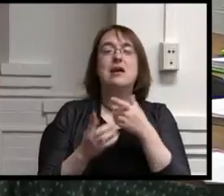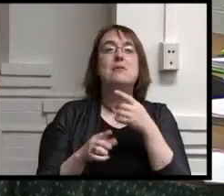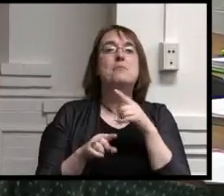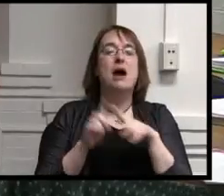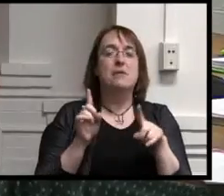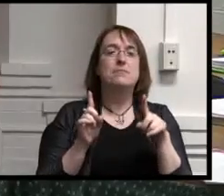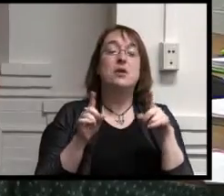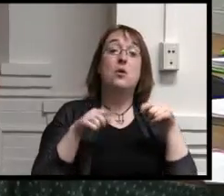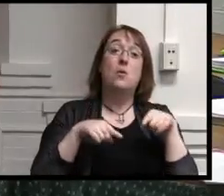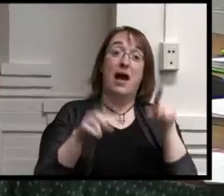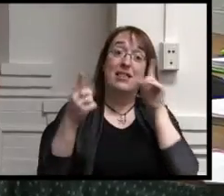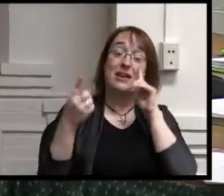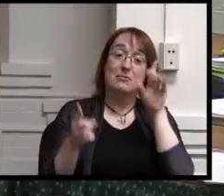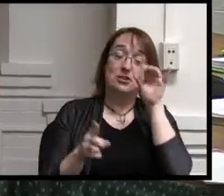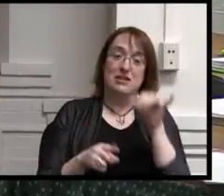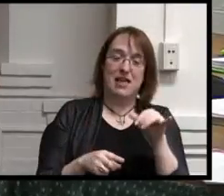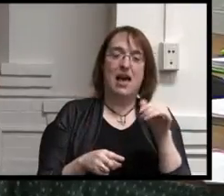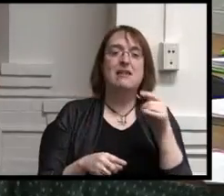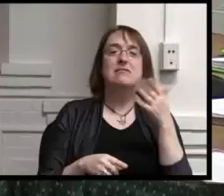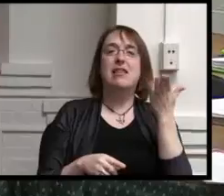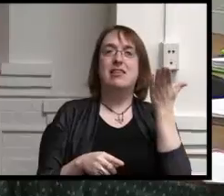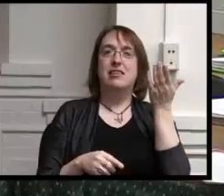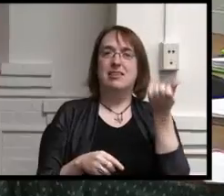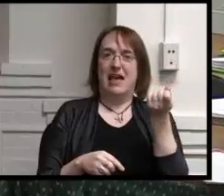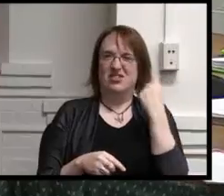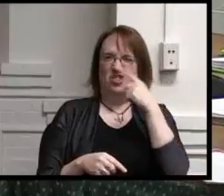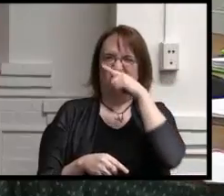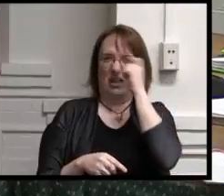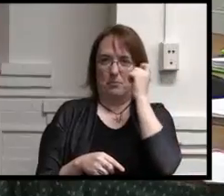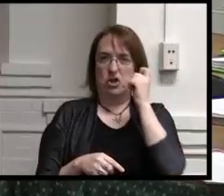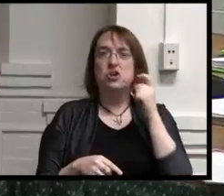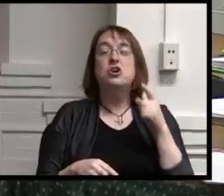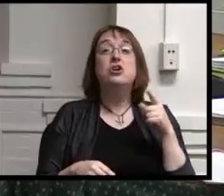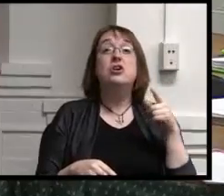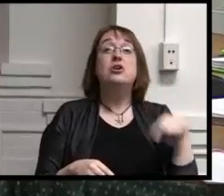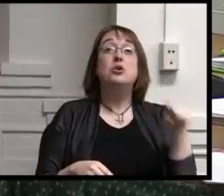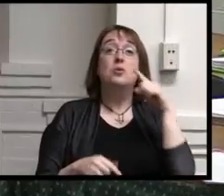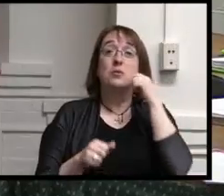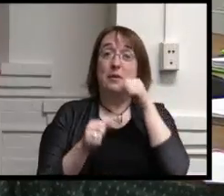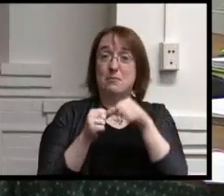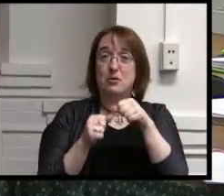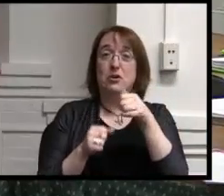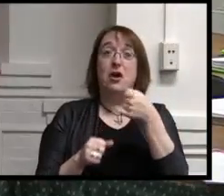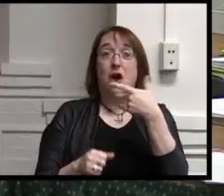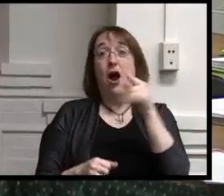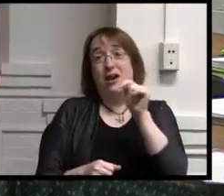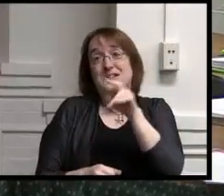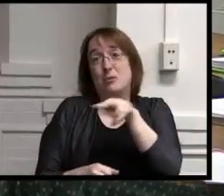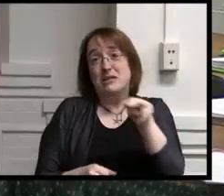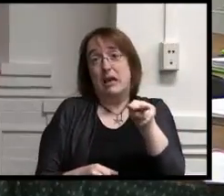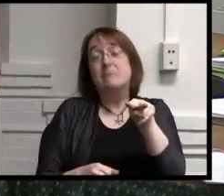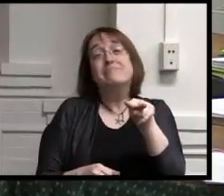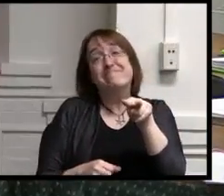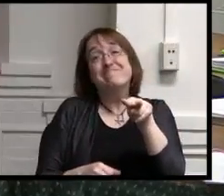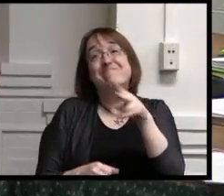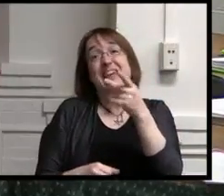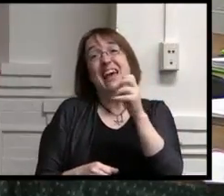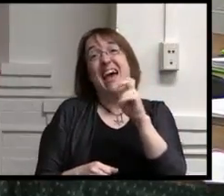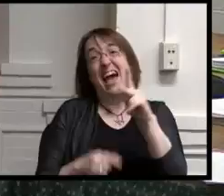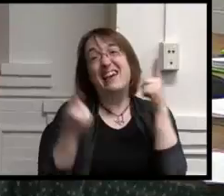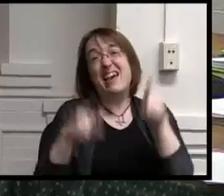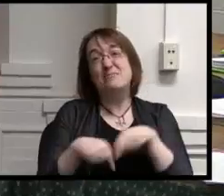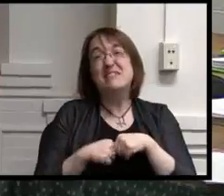we were accomplishing that last summer, you will undoubtedly recall that on August 22nd, we were hacked. We were hacked. At the Central Fire